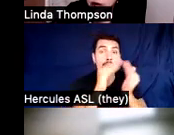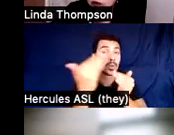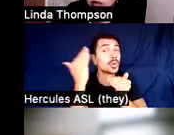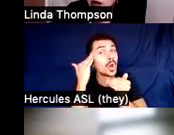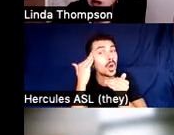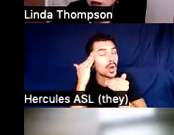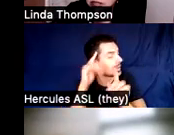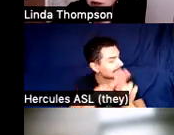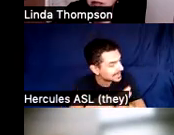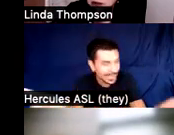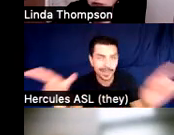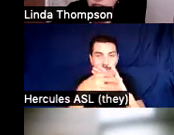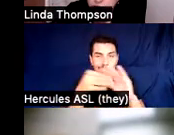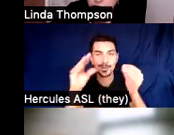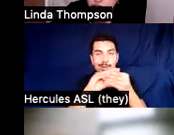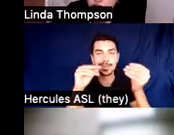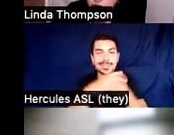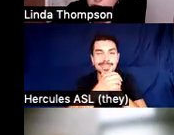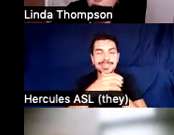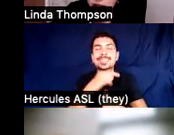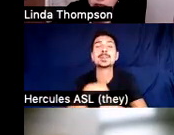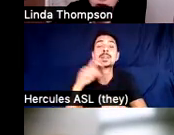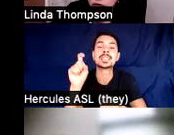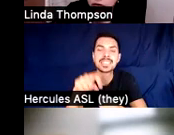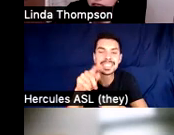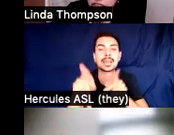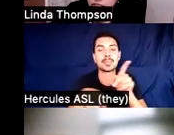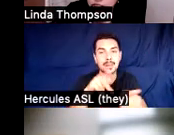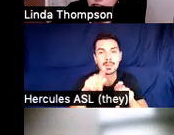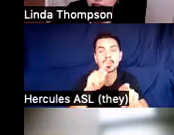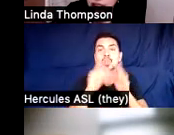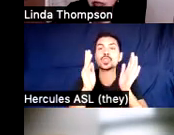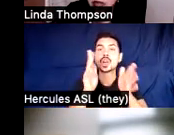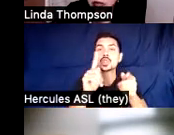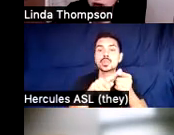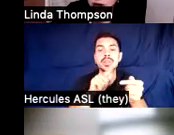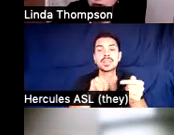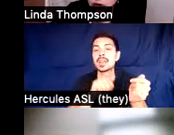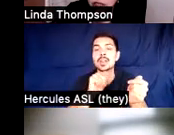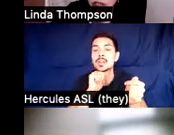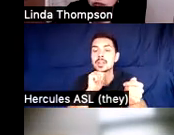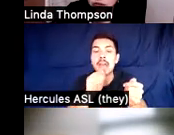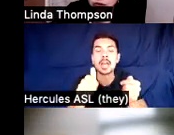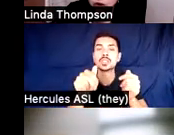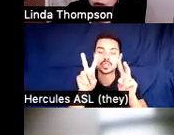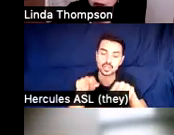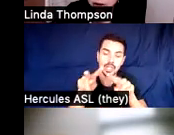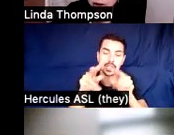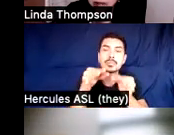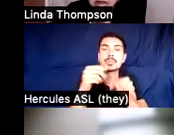way. We all need people to talk to that aren't going to judge us and aren't going